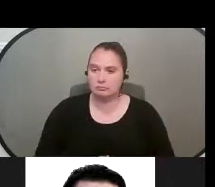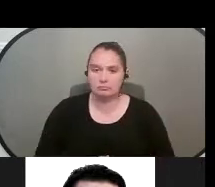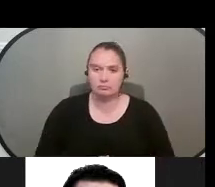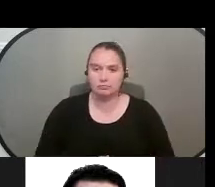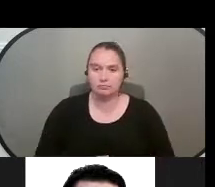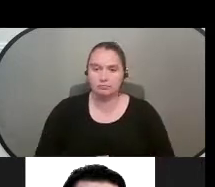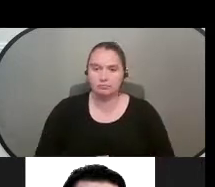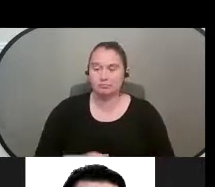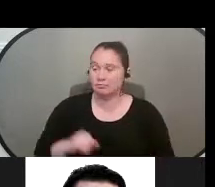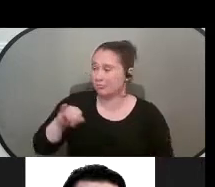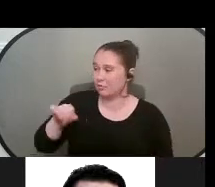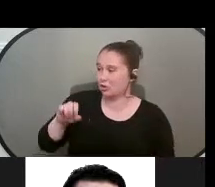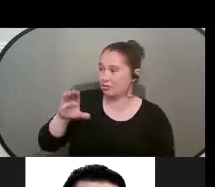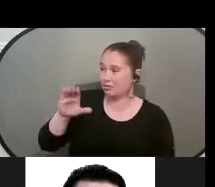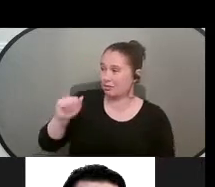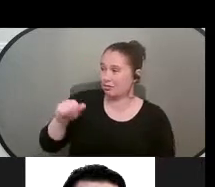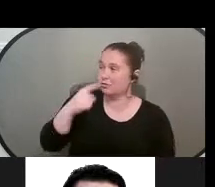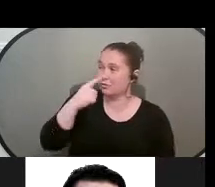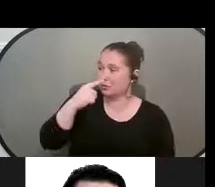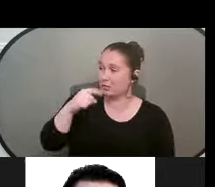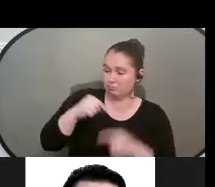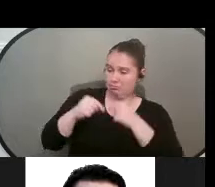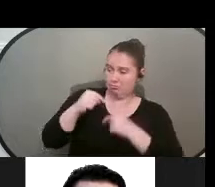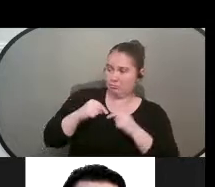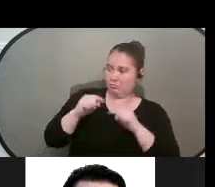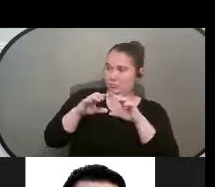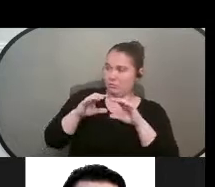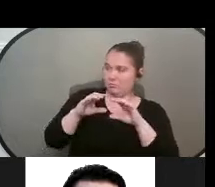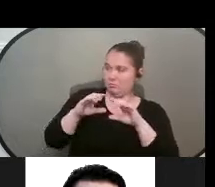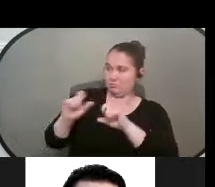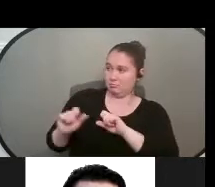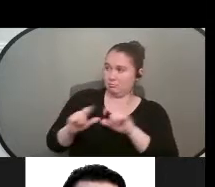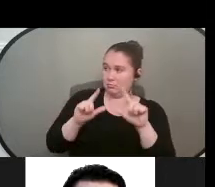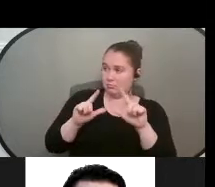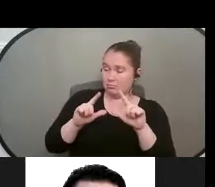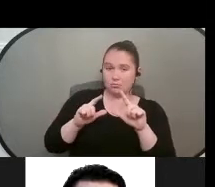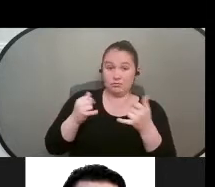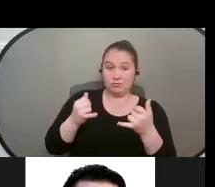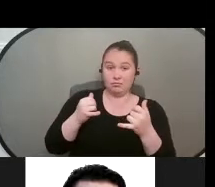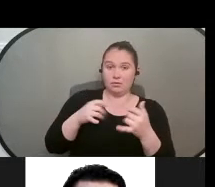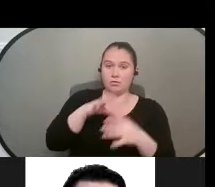Jessica, can you go back one slide? And Bob, we're on the Texas slide.